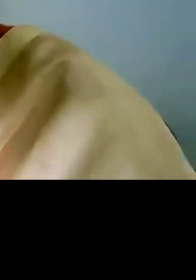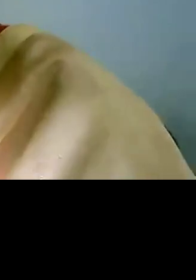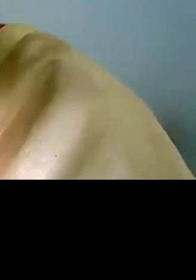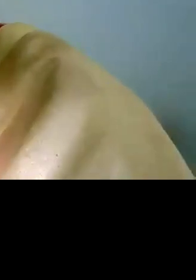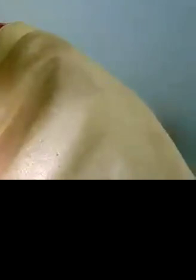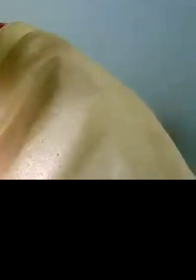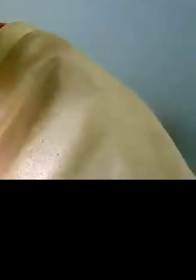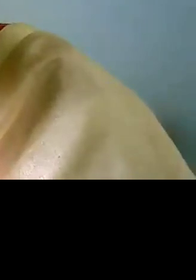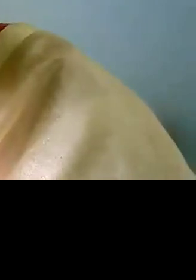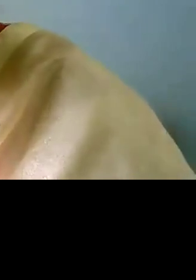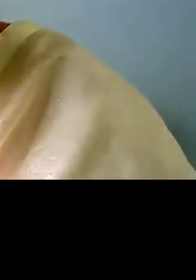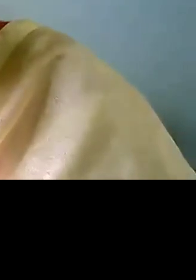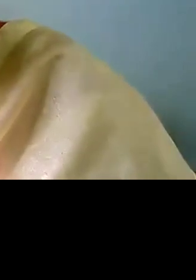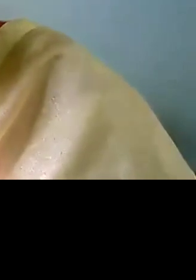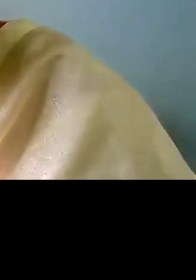interpretation.